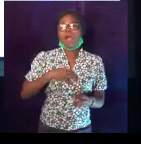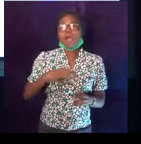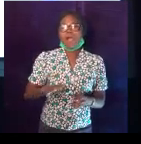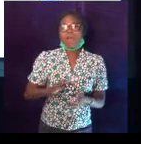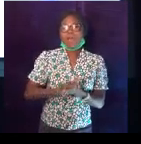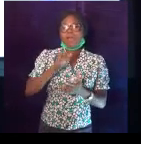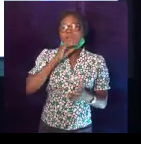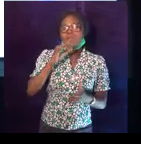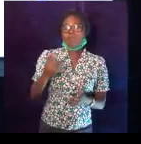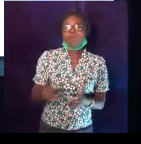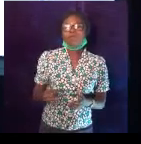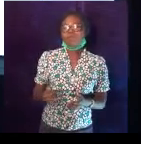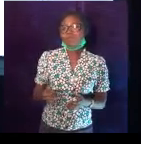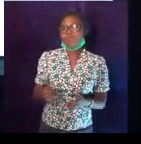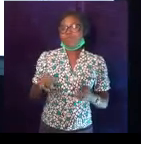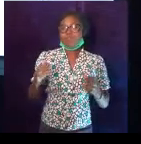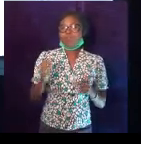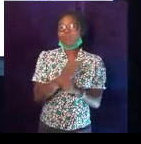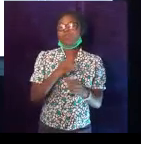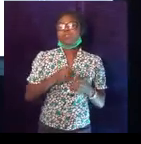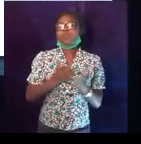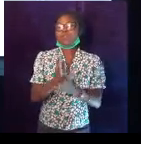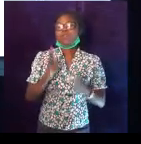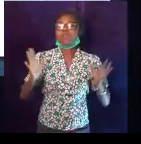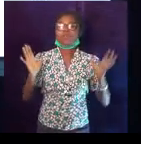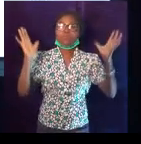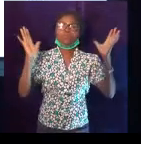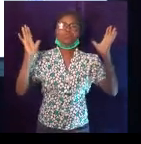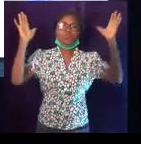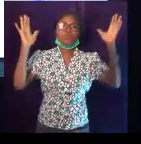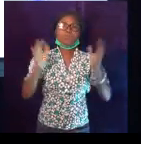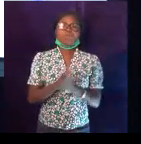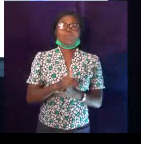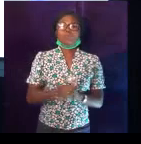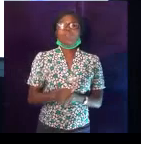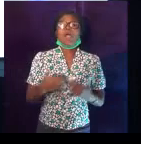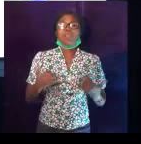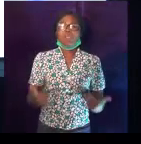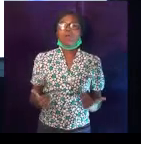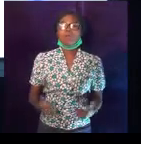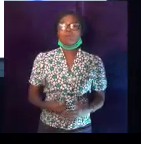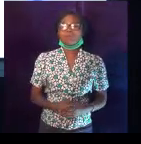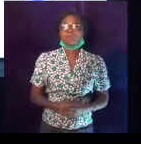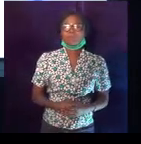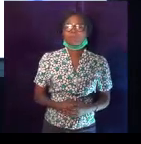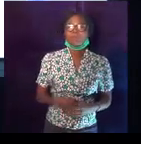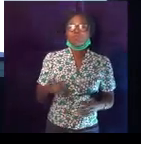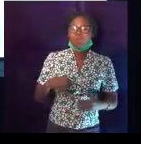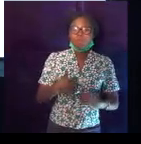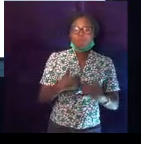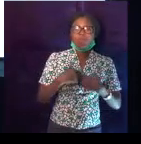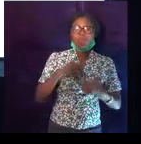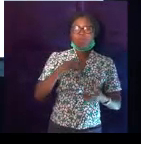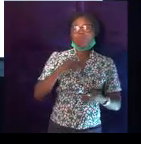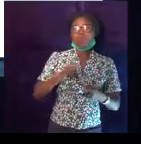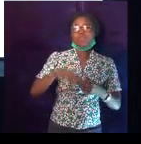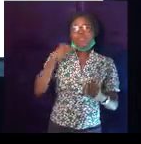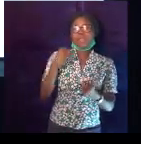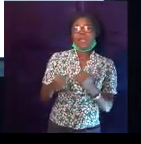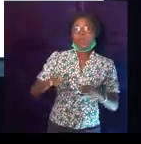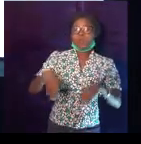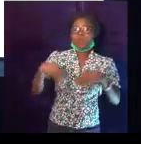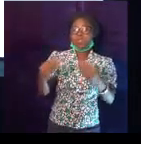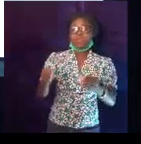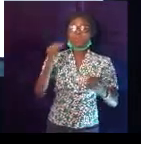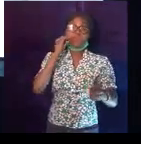I believe you got 25, so I want you to give yourself a raise the roof cheer. Hoot, hoot. Now, we've come to the